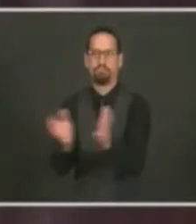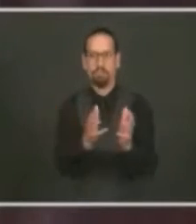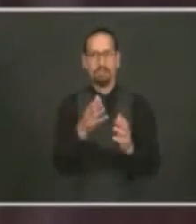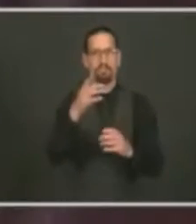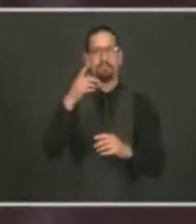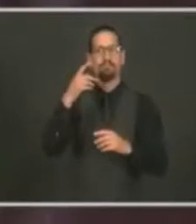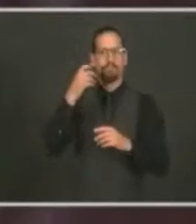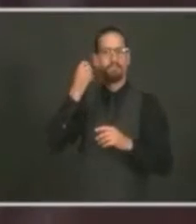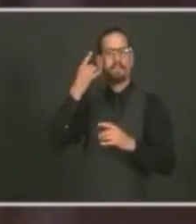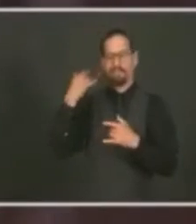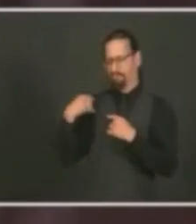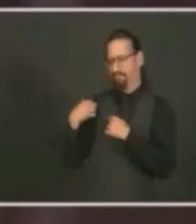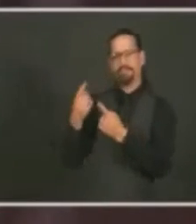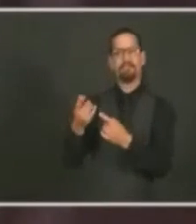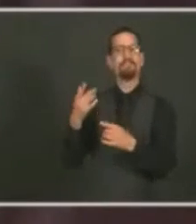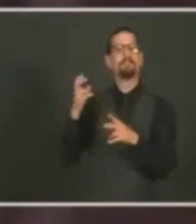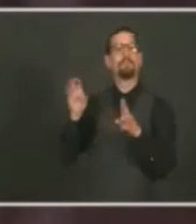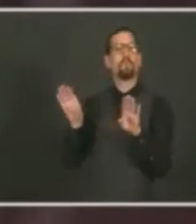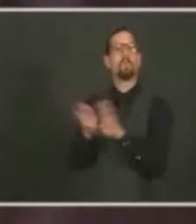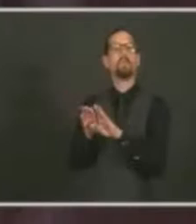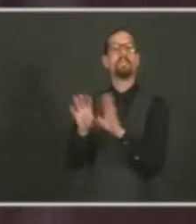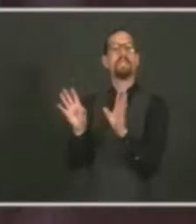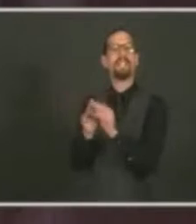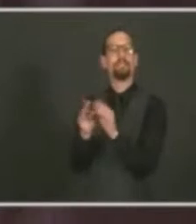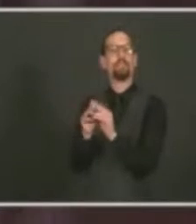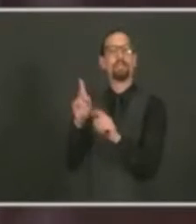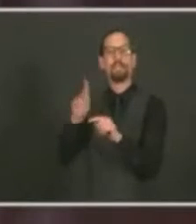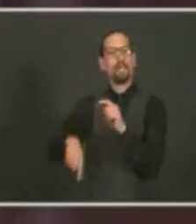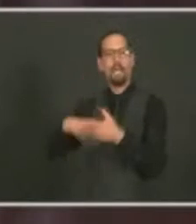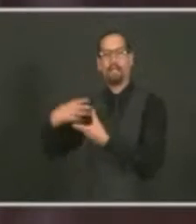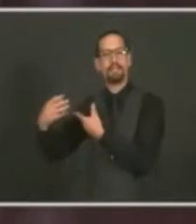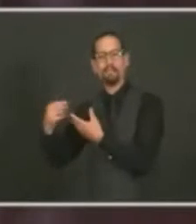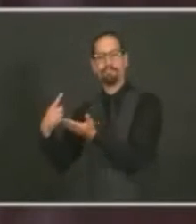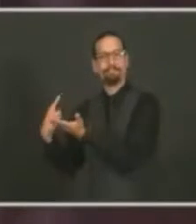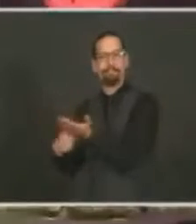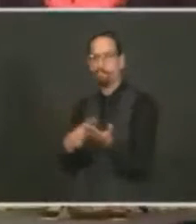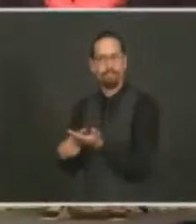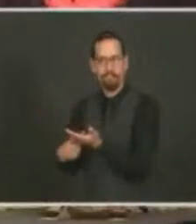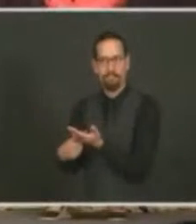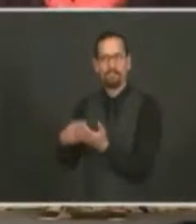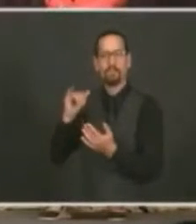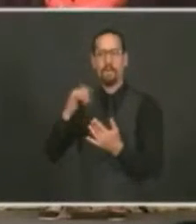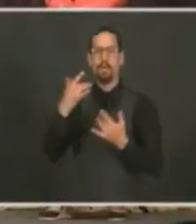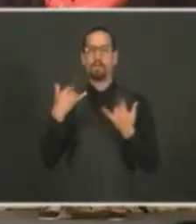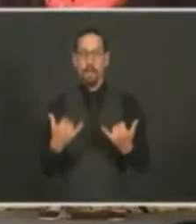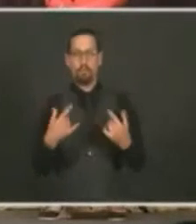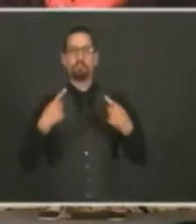make decisions, and I want to make sure that they're okay with what we're doing. Governor, you